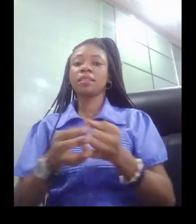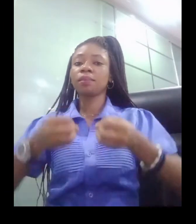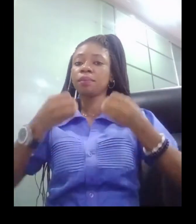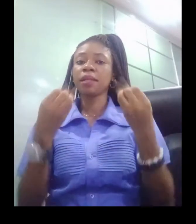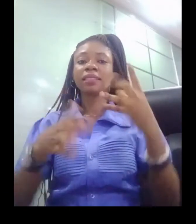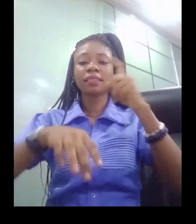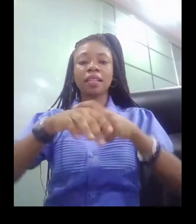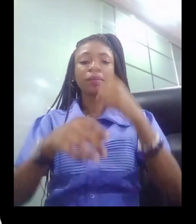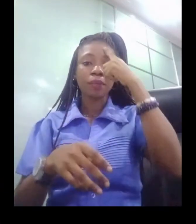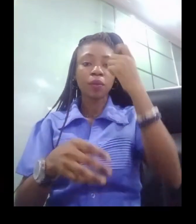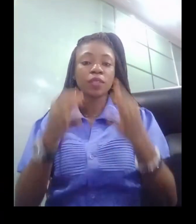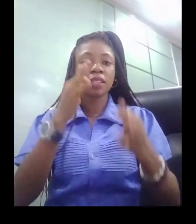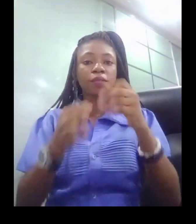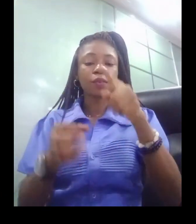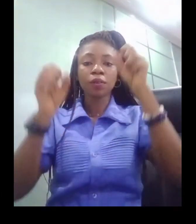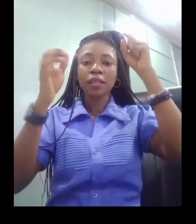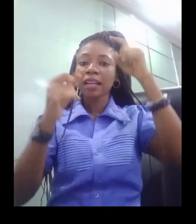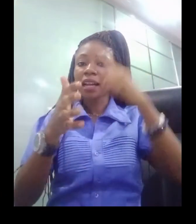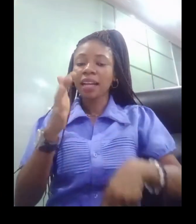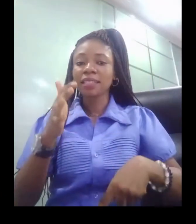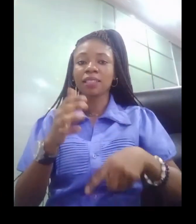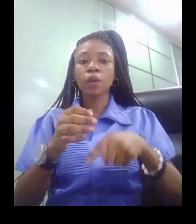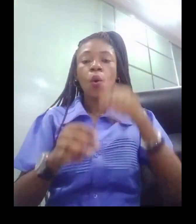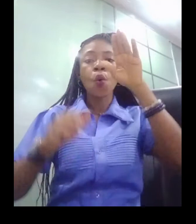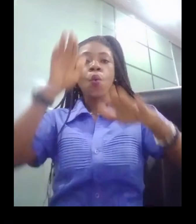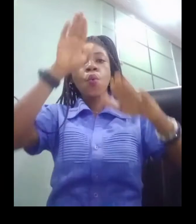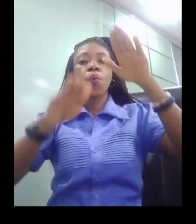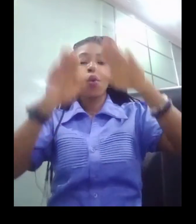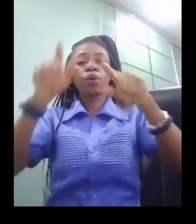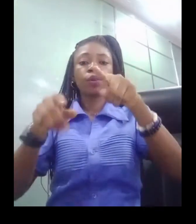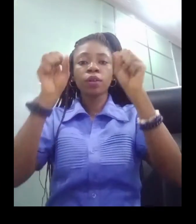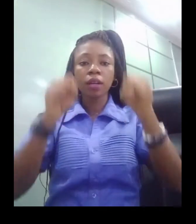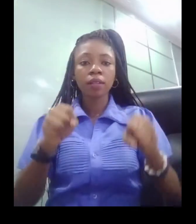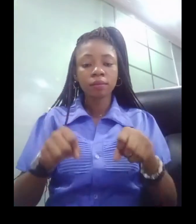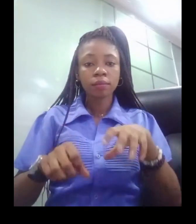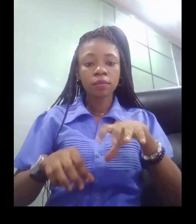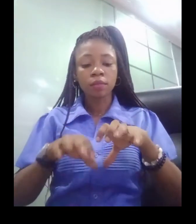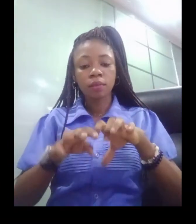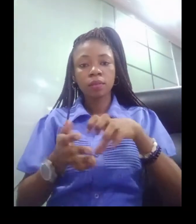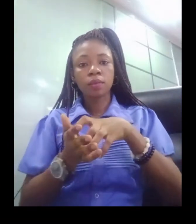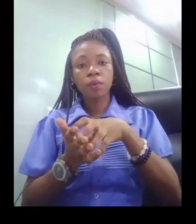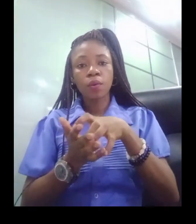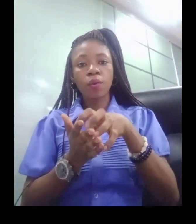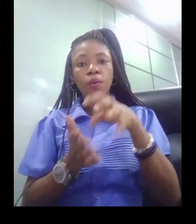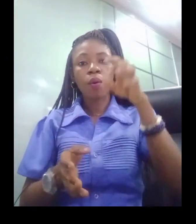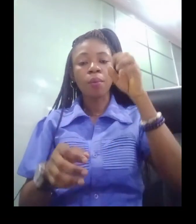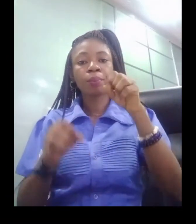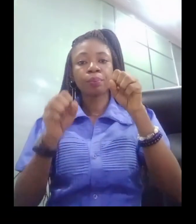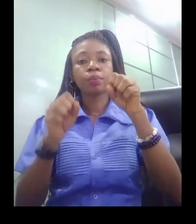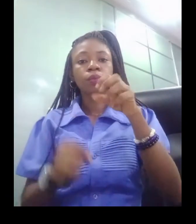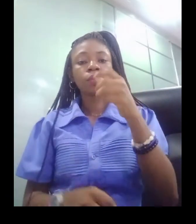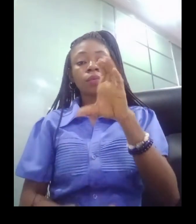crawl, they use their knees. So Aisha located crawling on the knees,